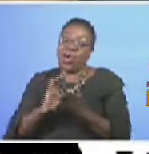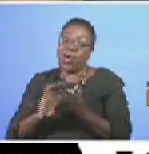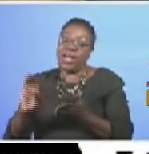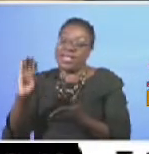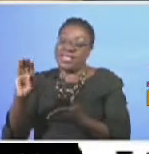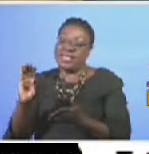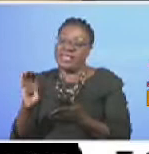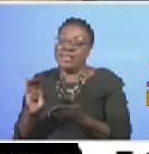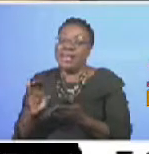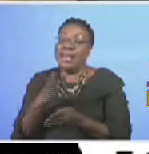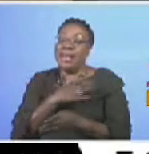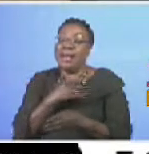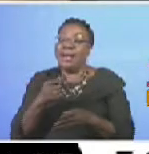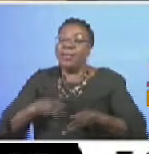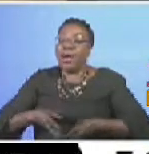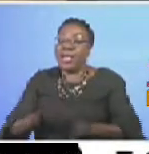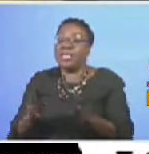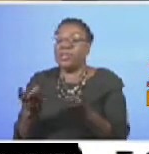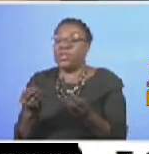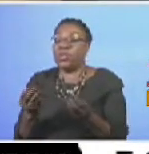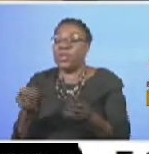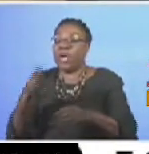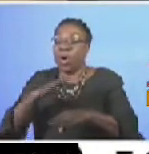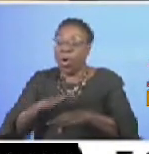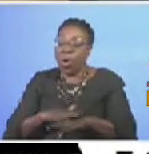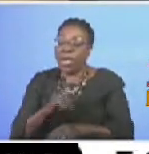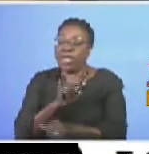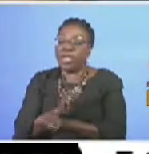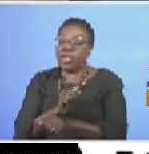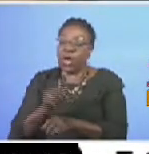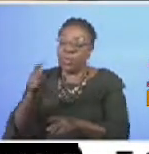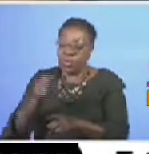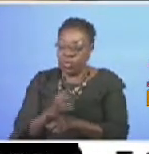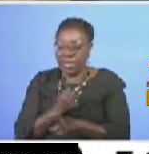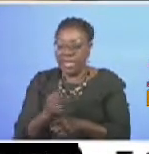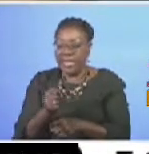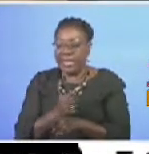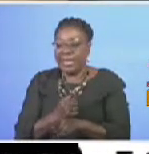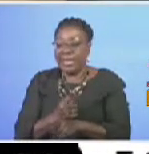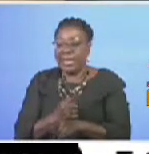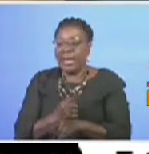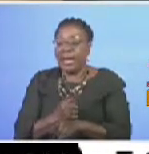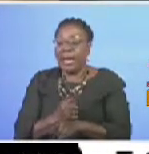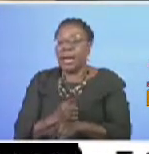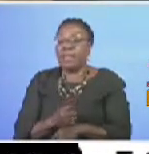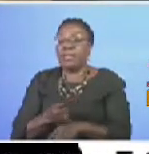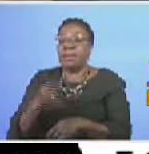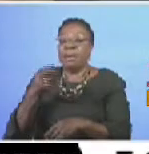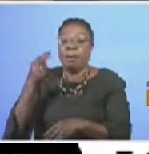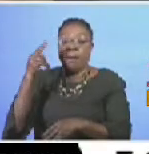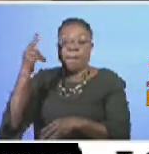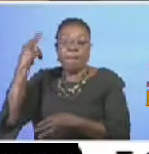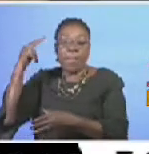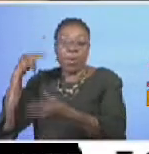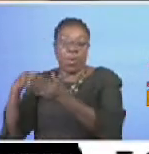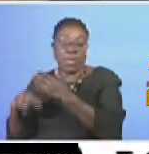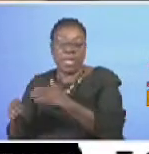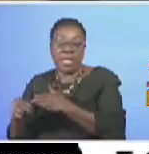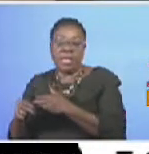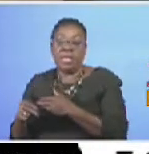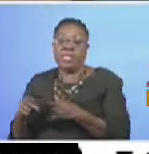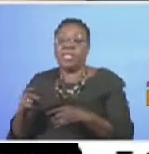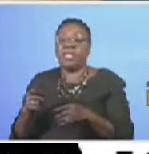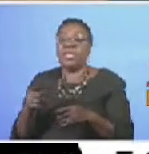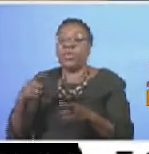BTVI. And while I was doing my on-the-job training at Ambassador Beach Hotel, I then went in